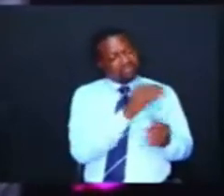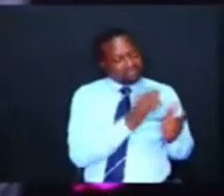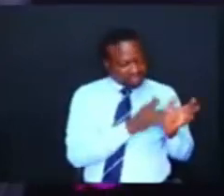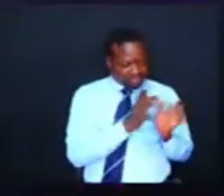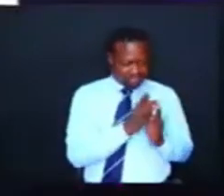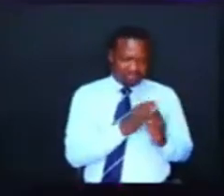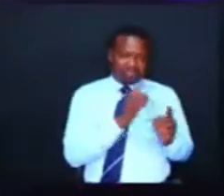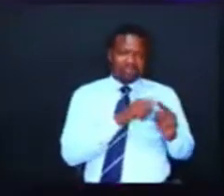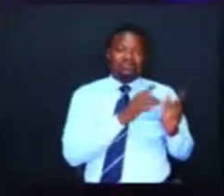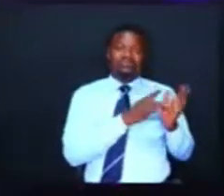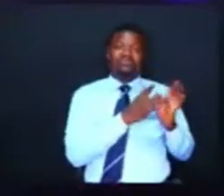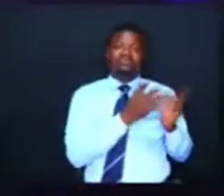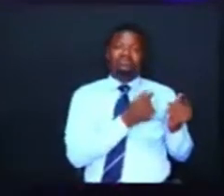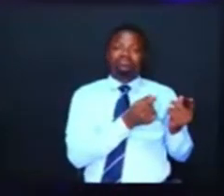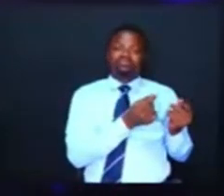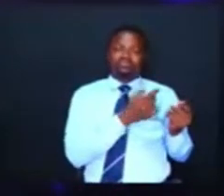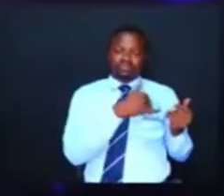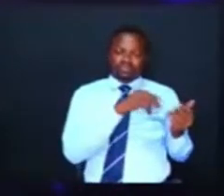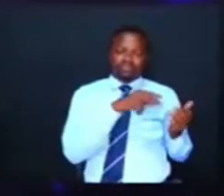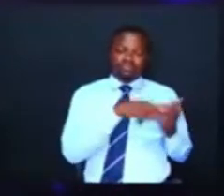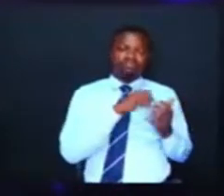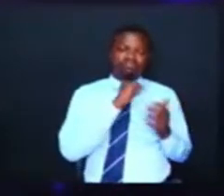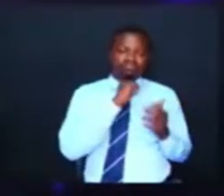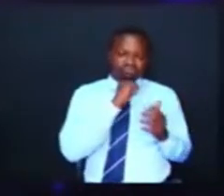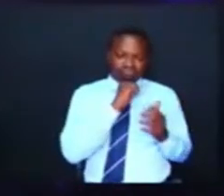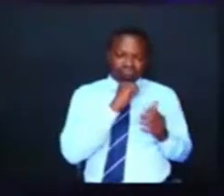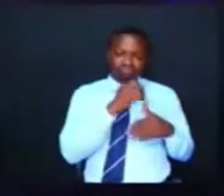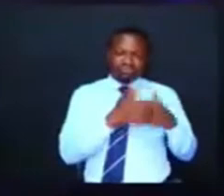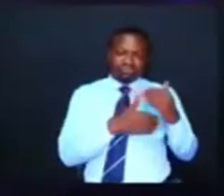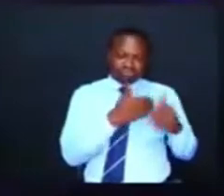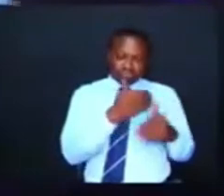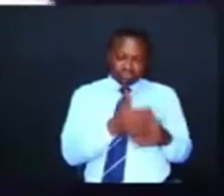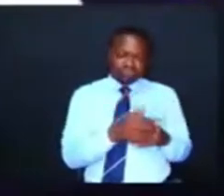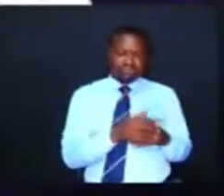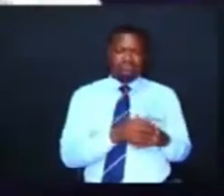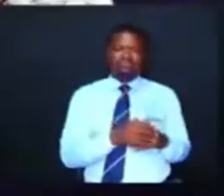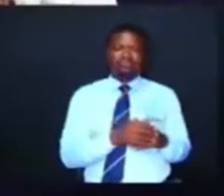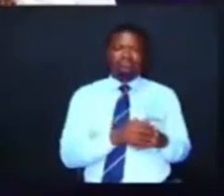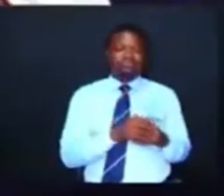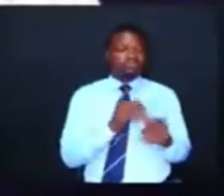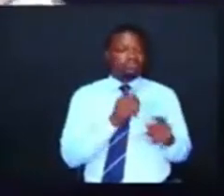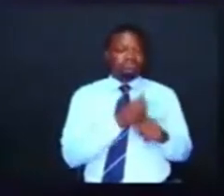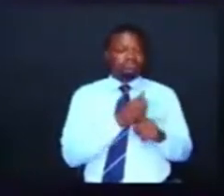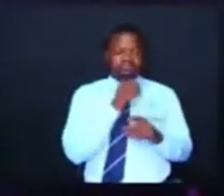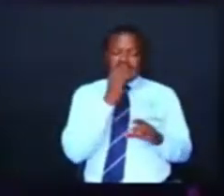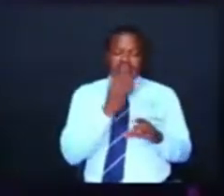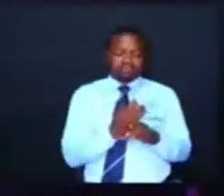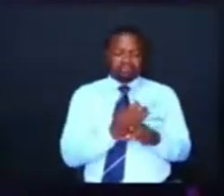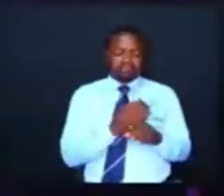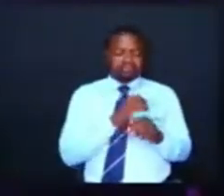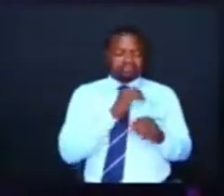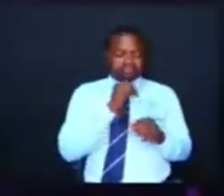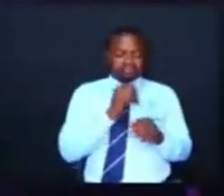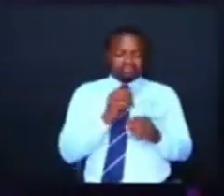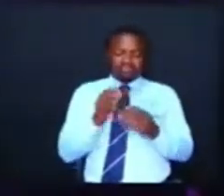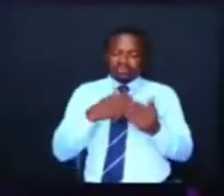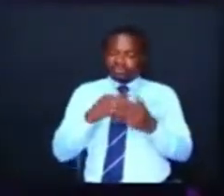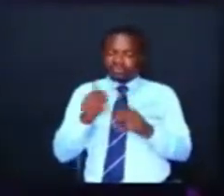Yet he was strong on the inside. And he was not overcome by bitterness.